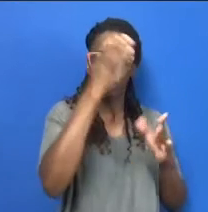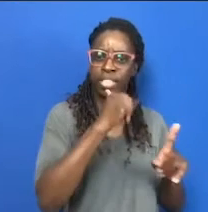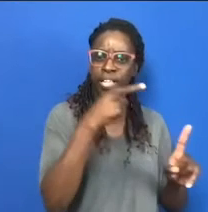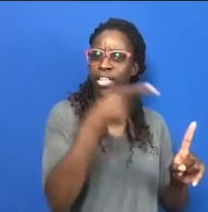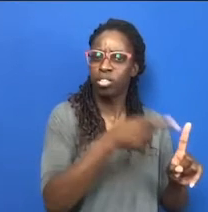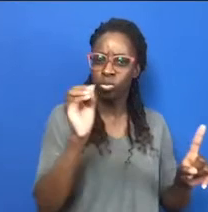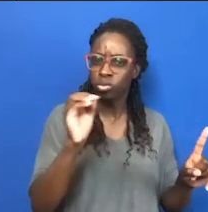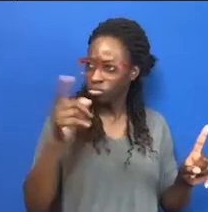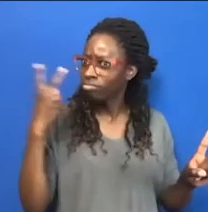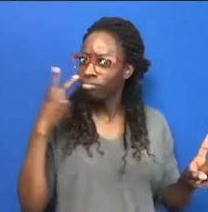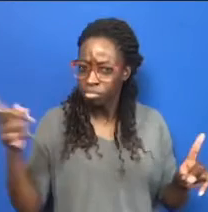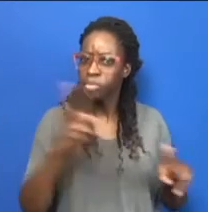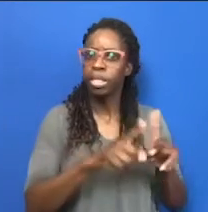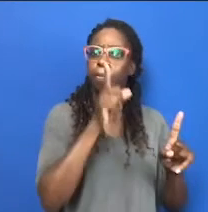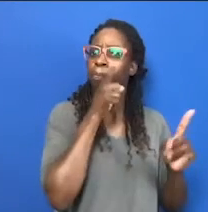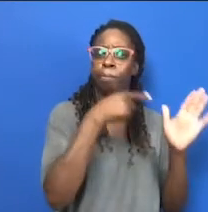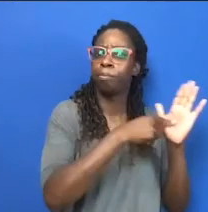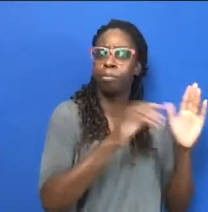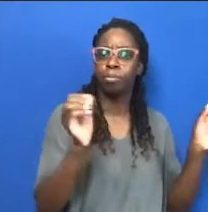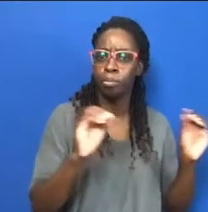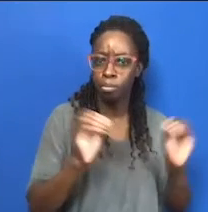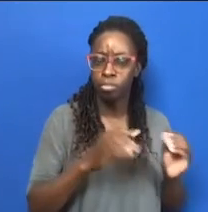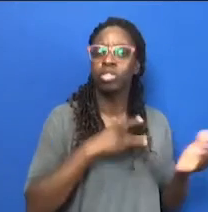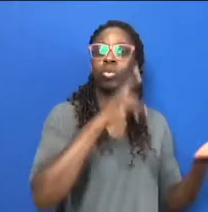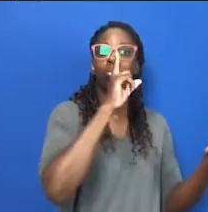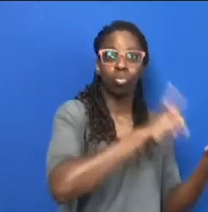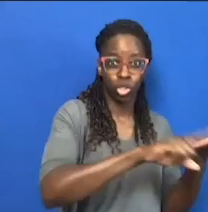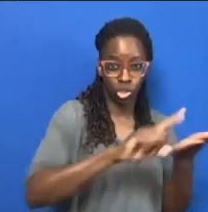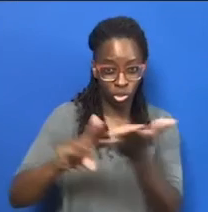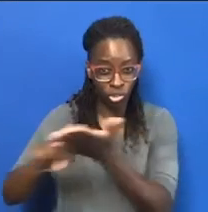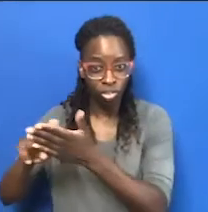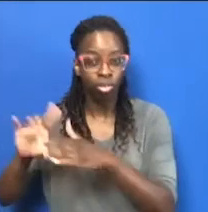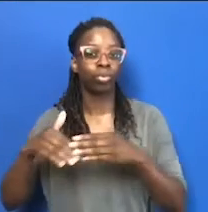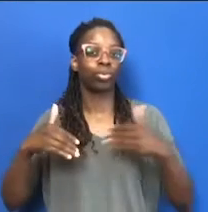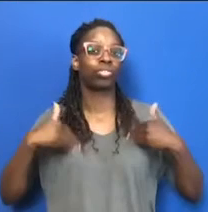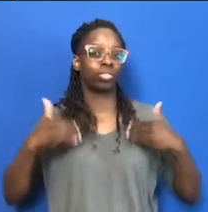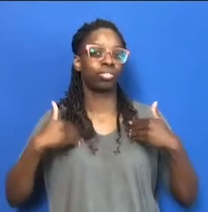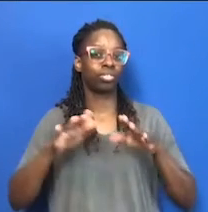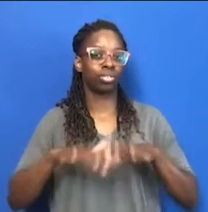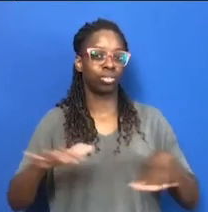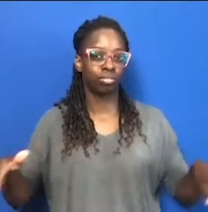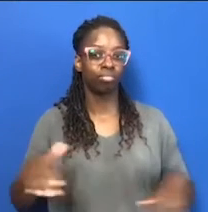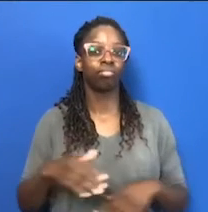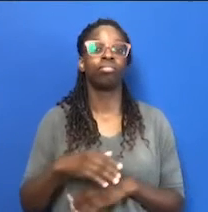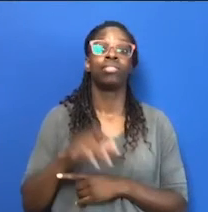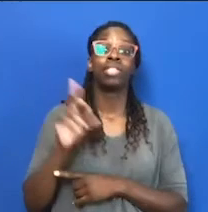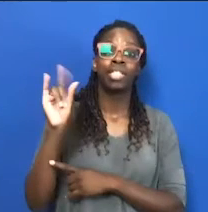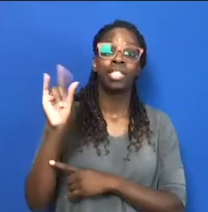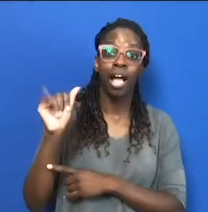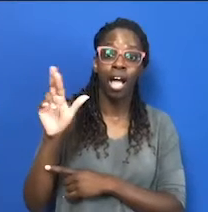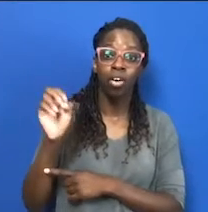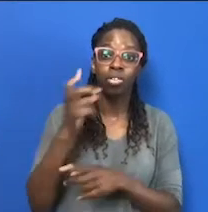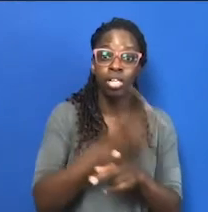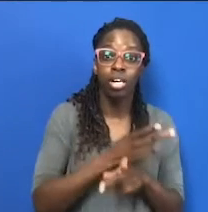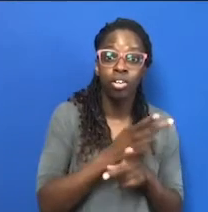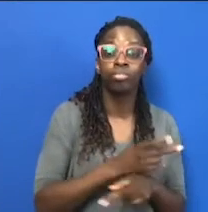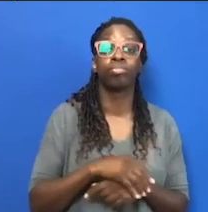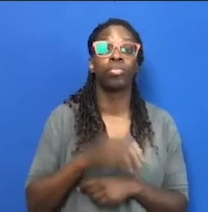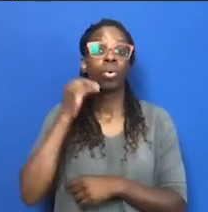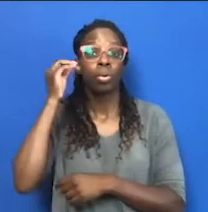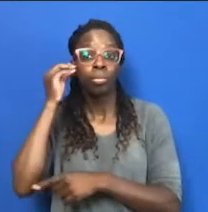in all early care arrangements, that is, in homes, childcare,